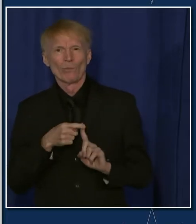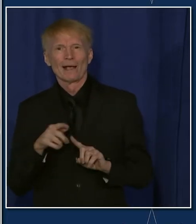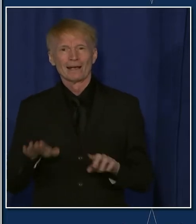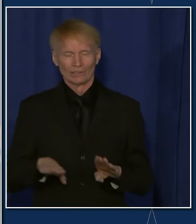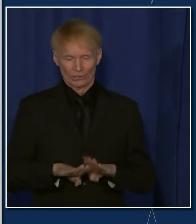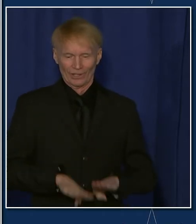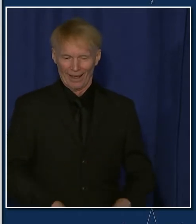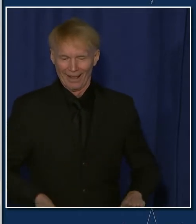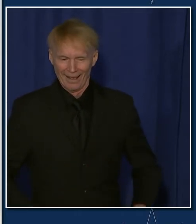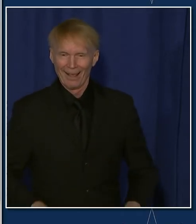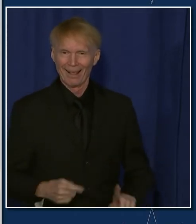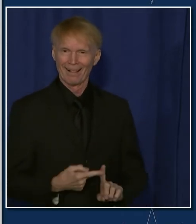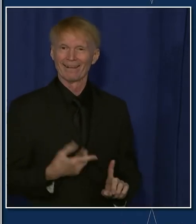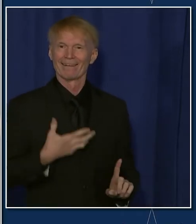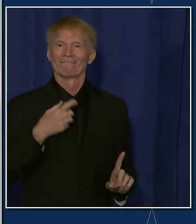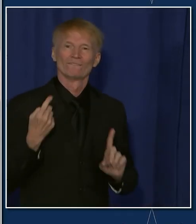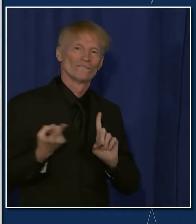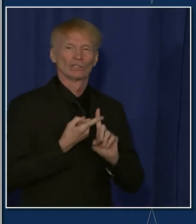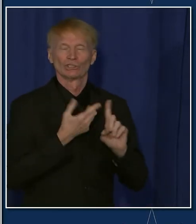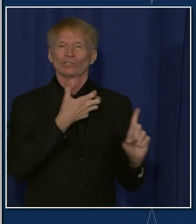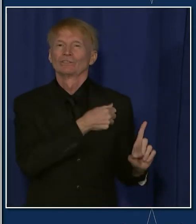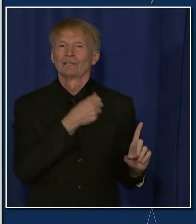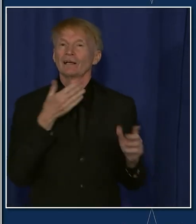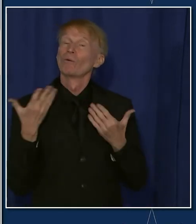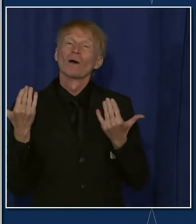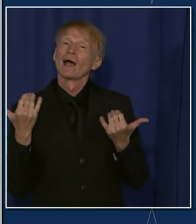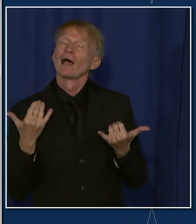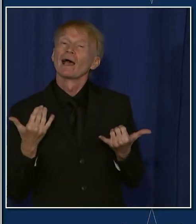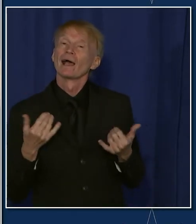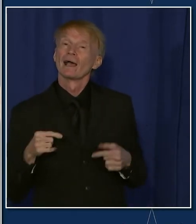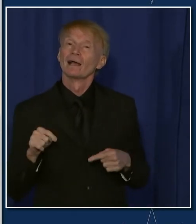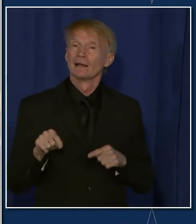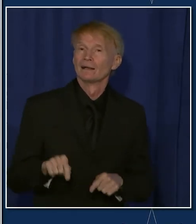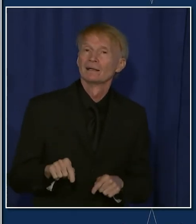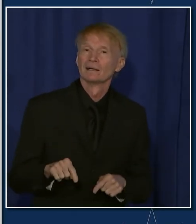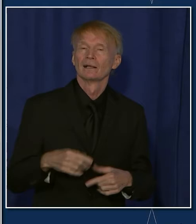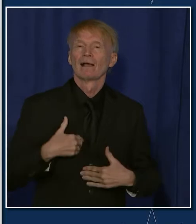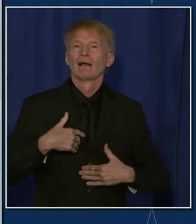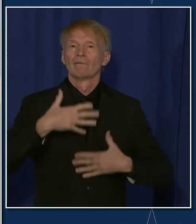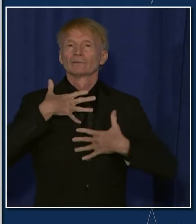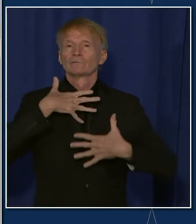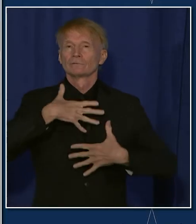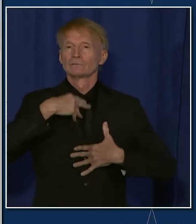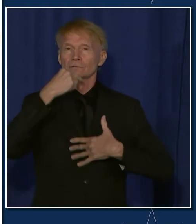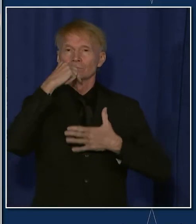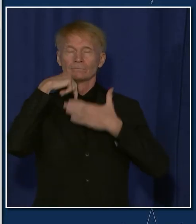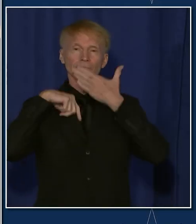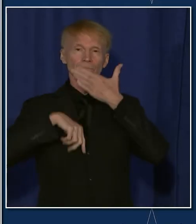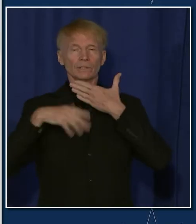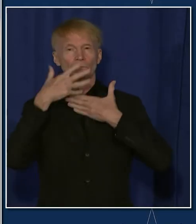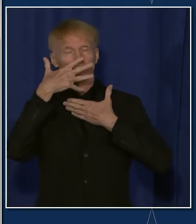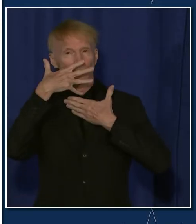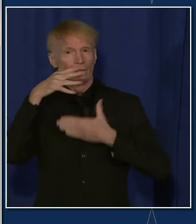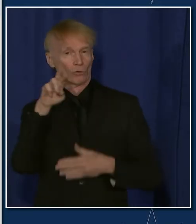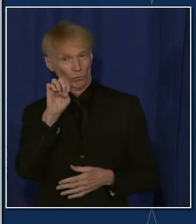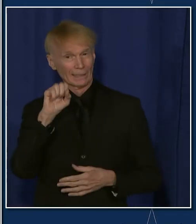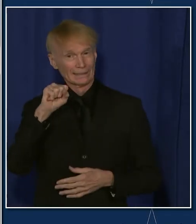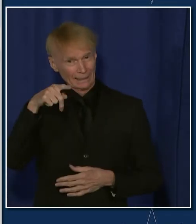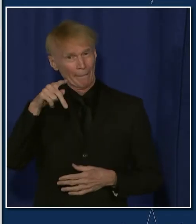first COVID-19 vaccine after this child was months on a respirator in the ICU, secondary